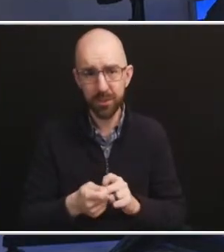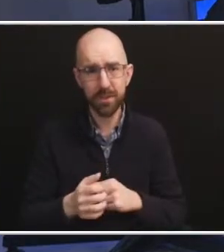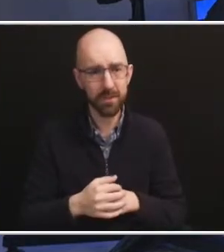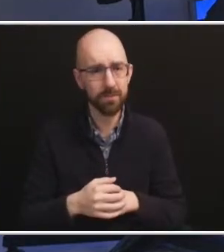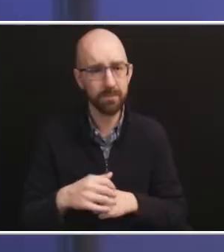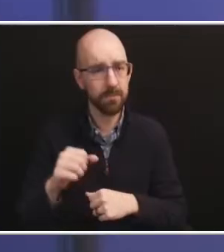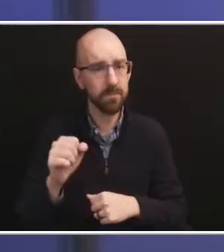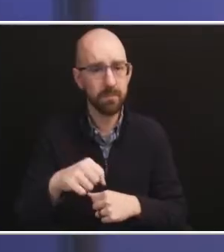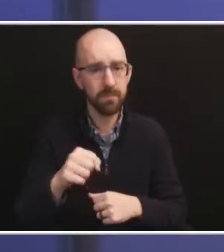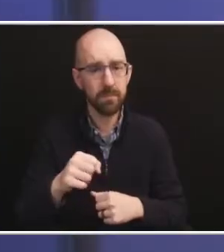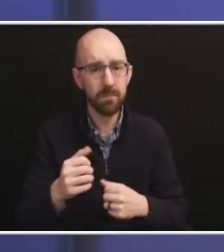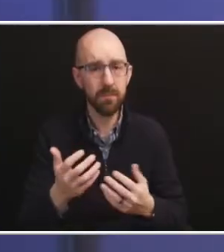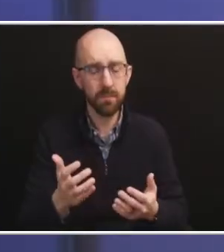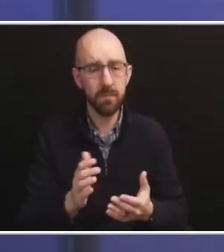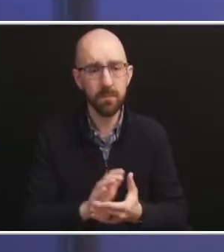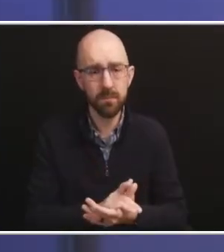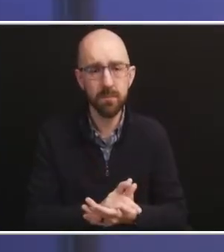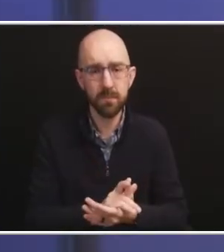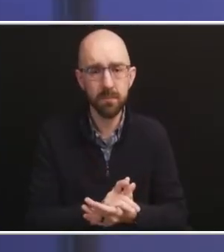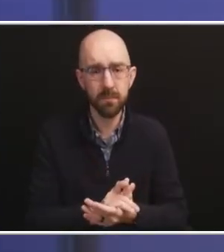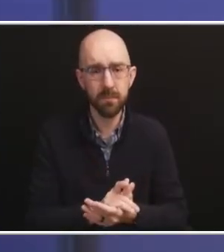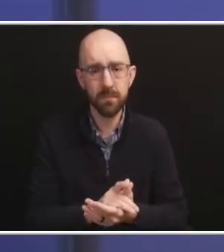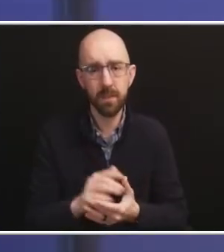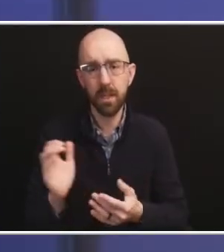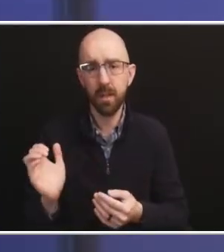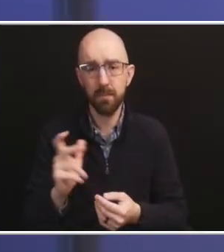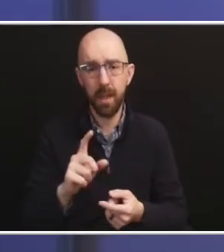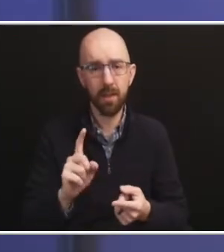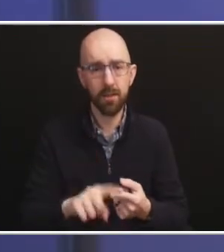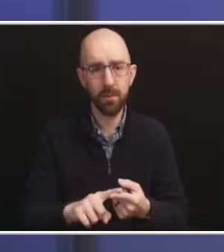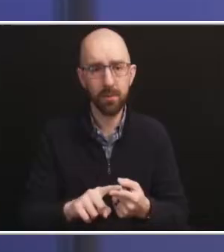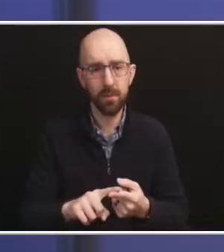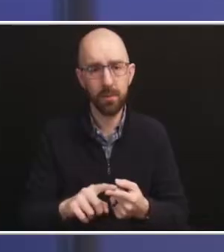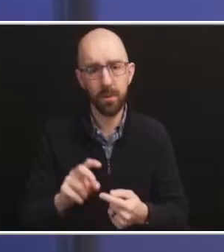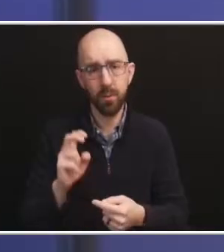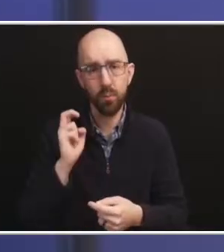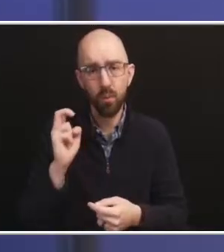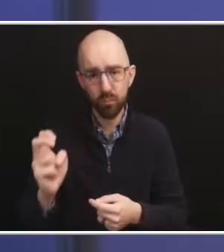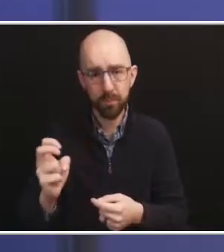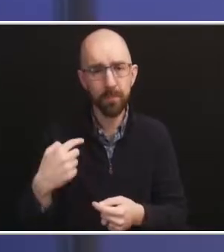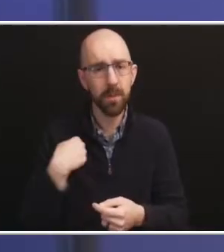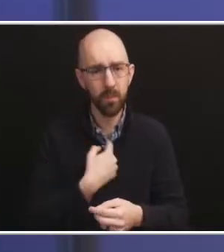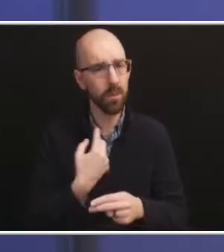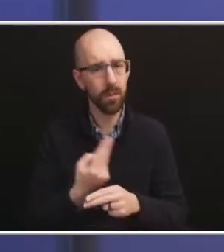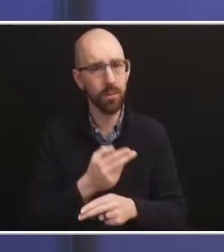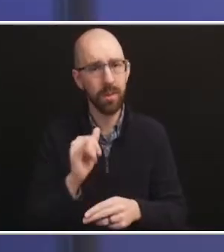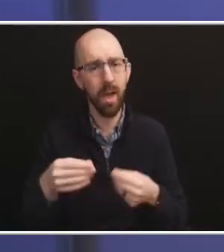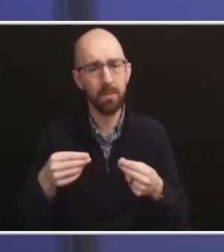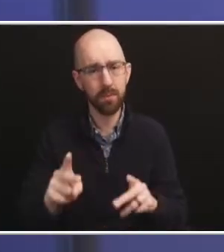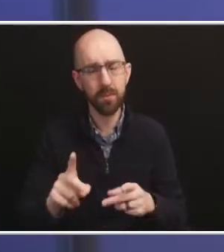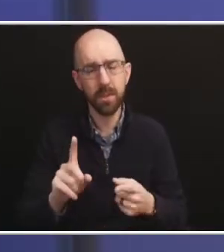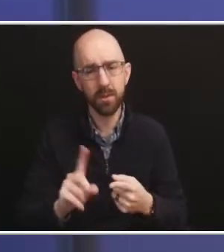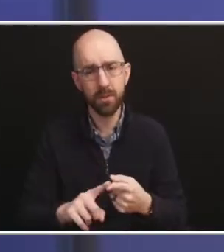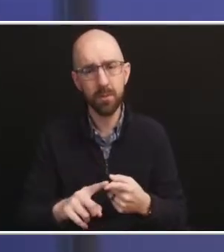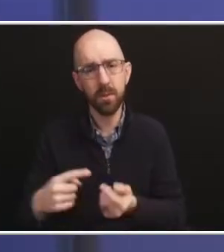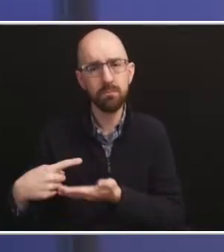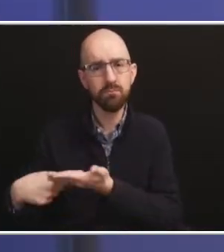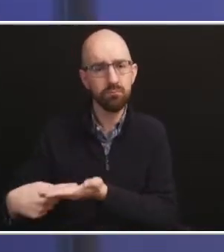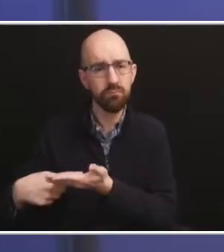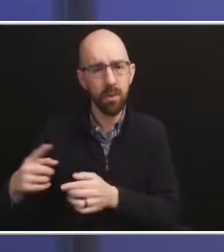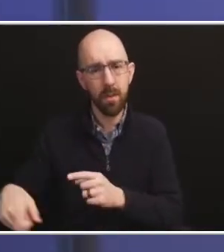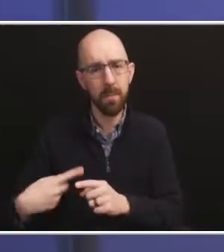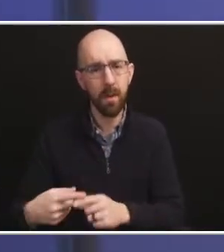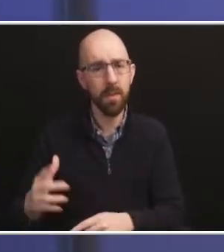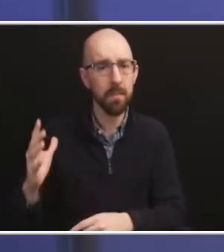just to get back to the road trip, we'll use that opportunity to talk about the past, present,